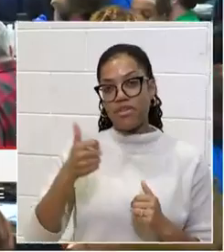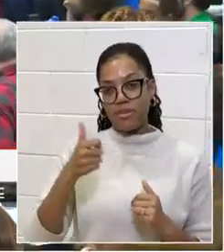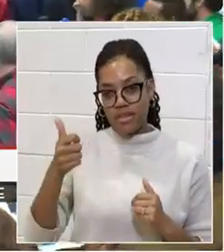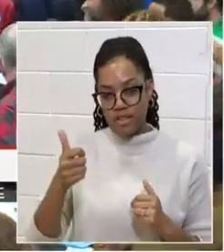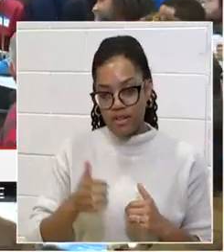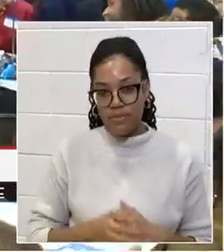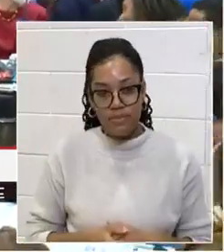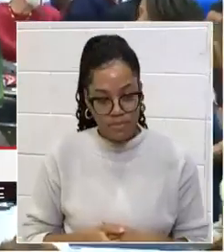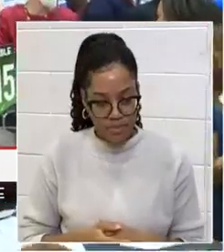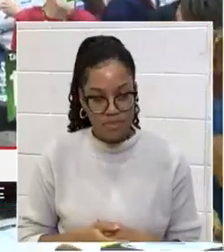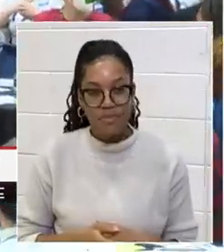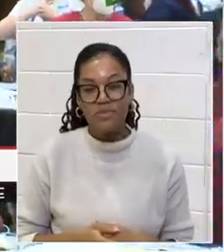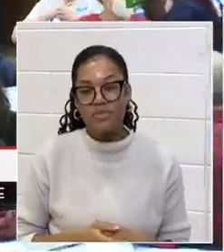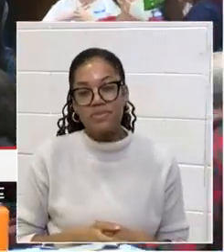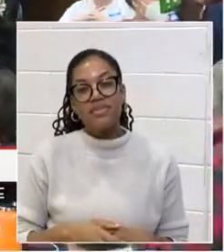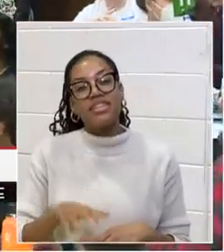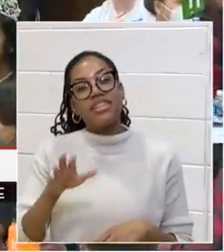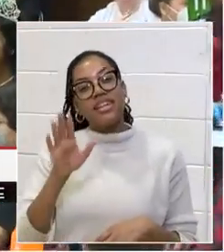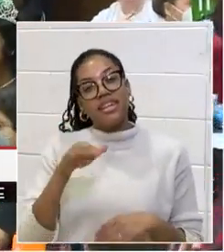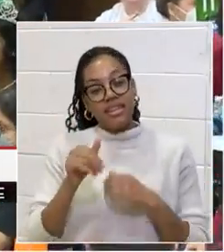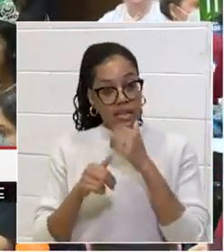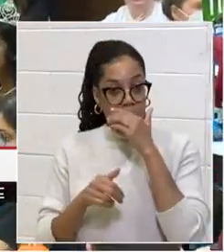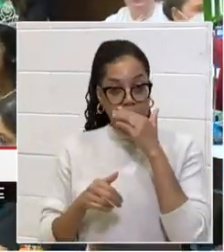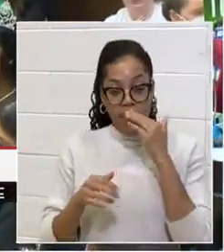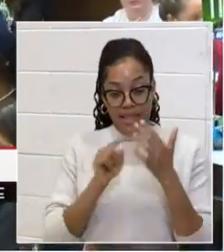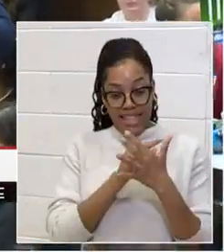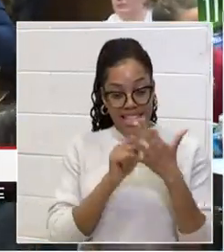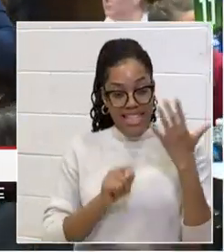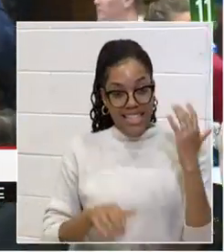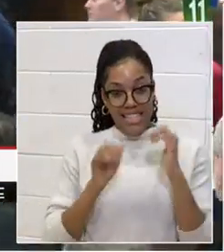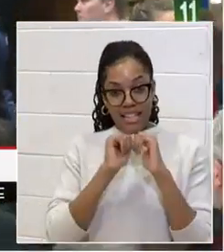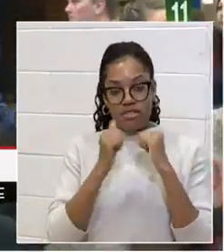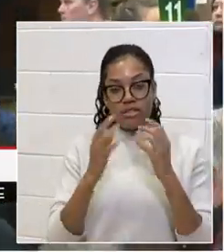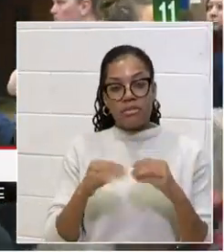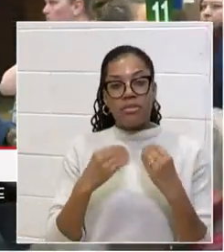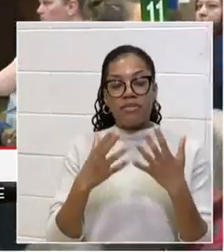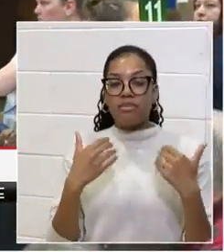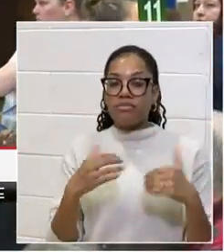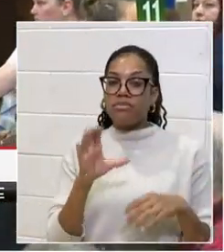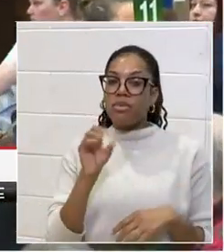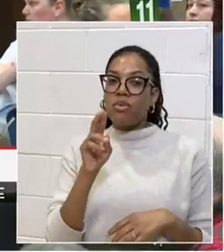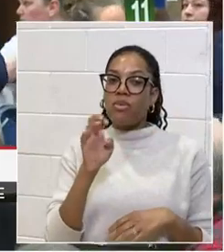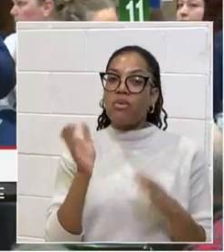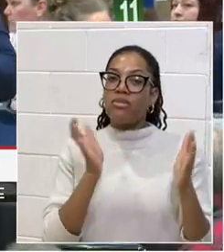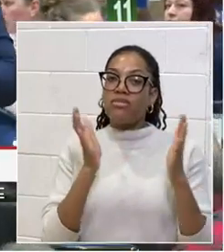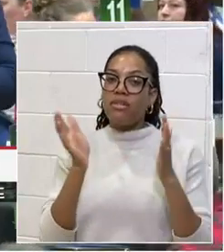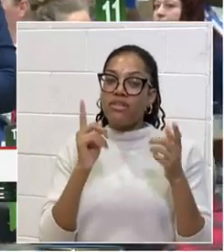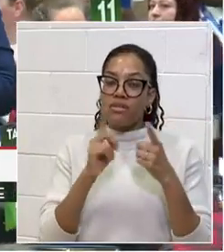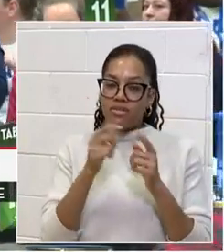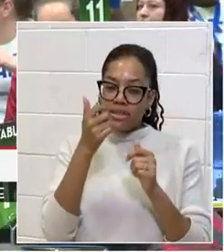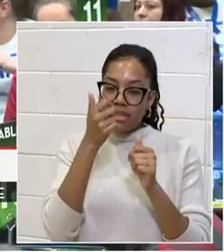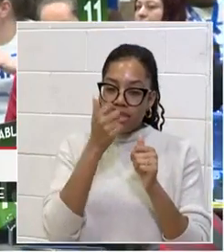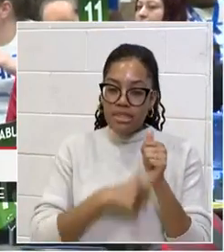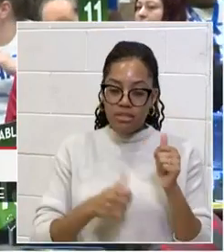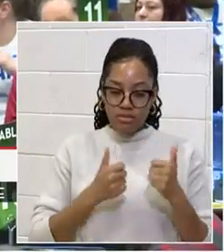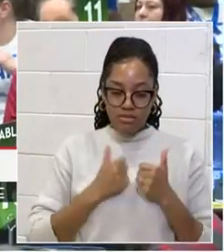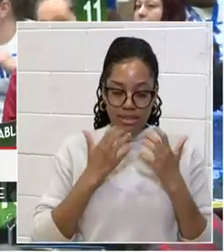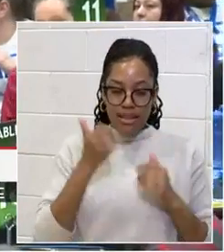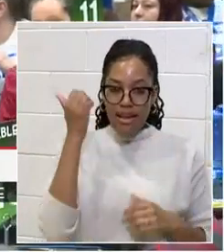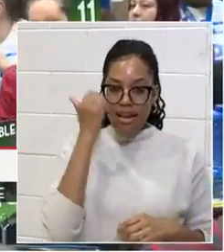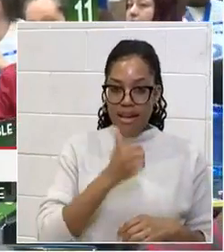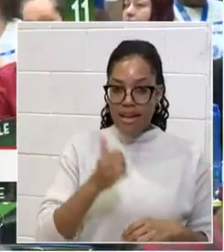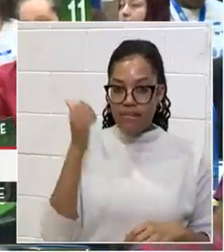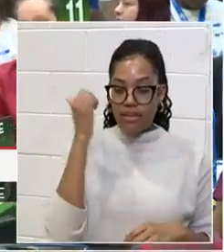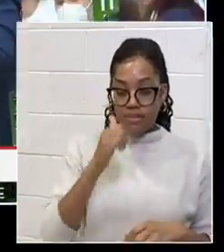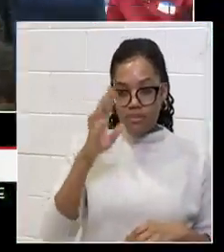Now, ladies and gentlemen, these agencies provide core services each and every day to each and every resident. I know you heard a